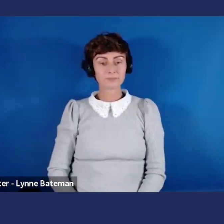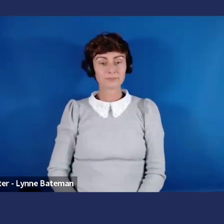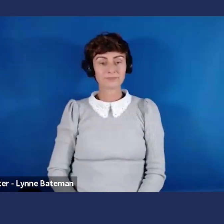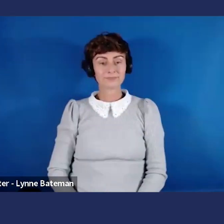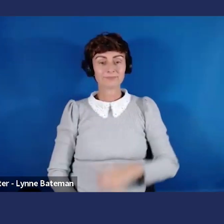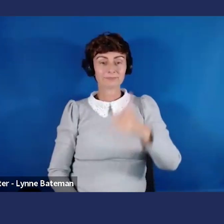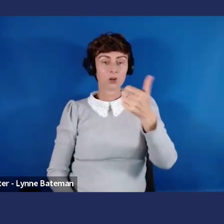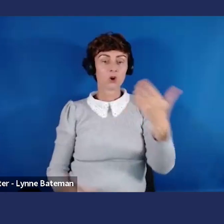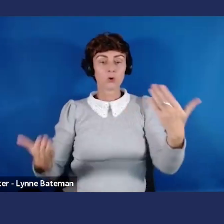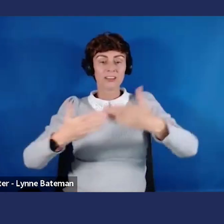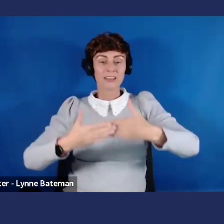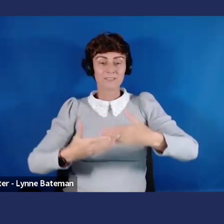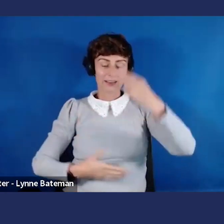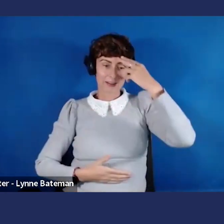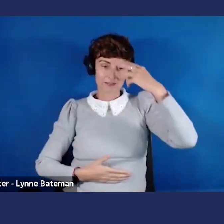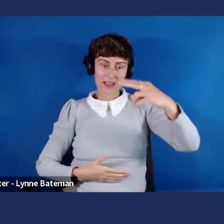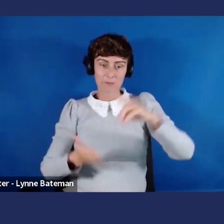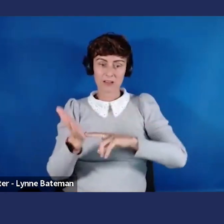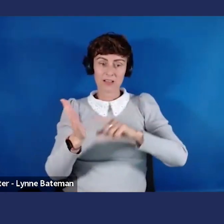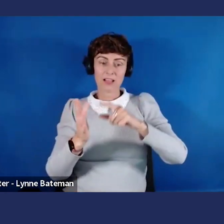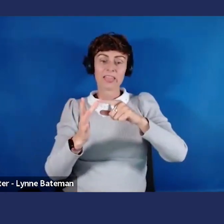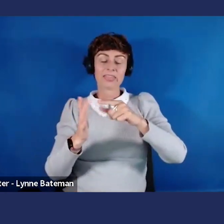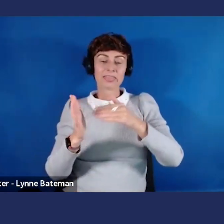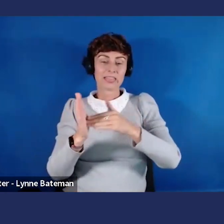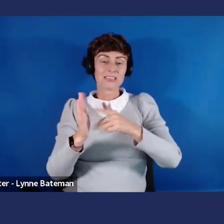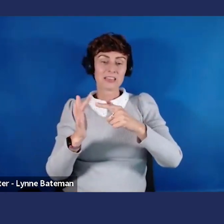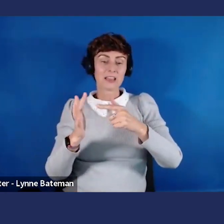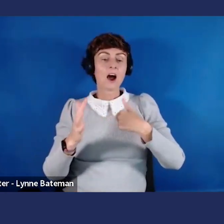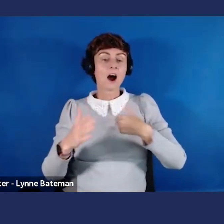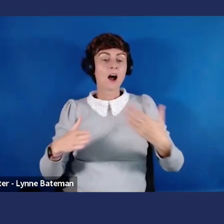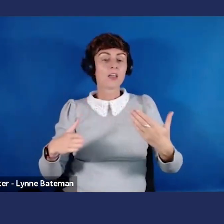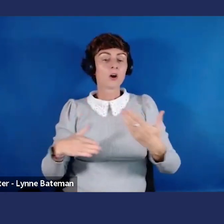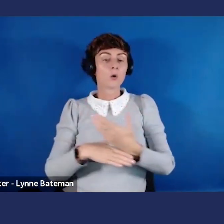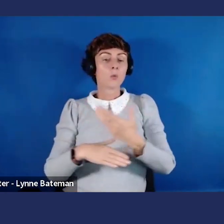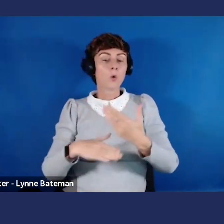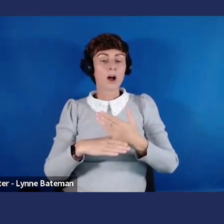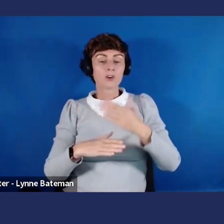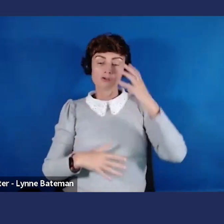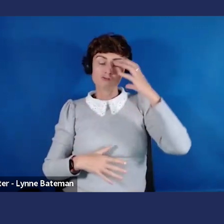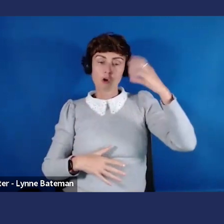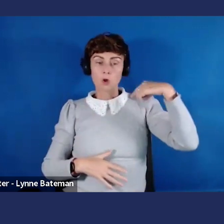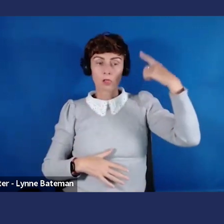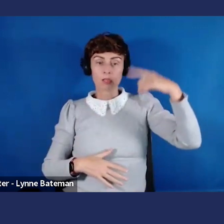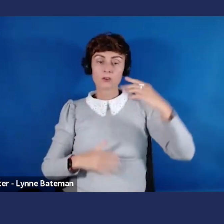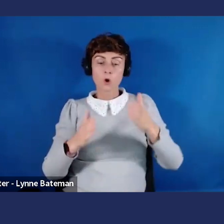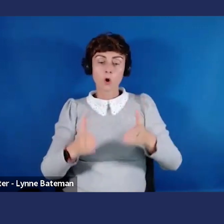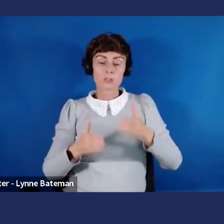Good evening, everybody. My name is Lizzie Egbase. I'm an obstetrician and gynaecologist working at the Royal London Hospital in East